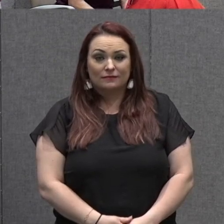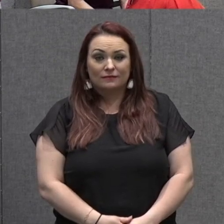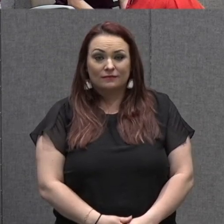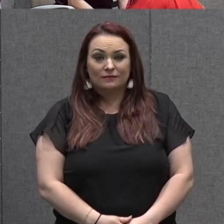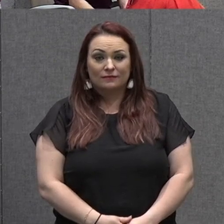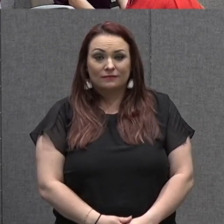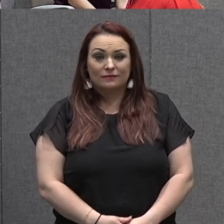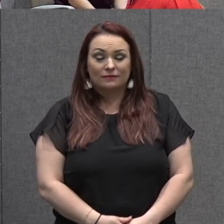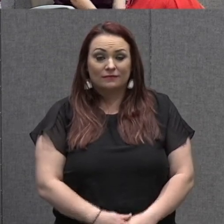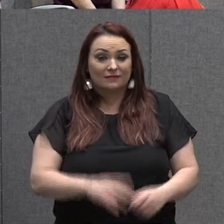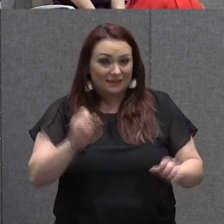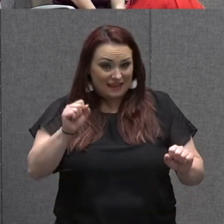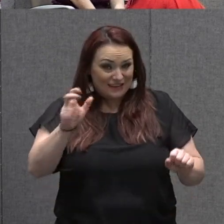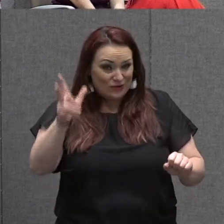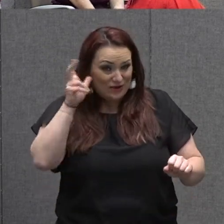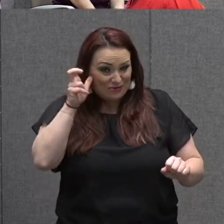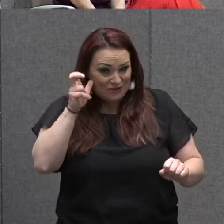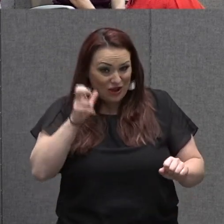Can you hear them talking?